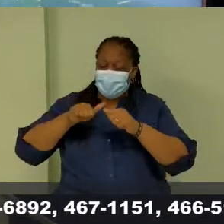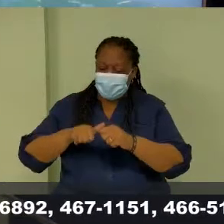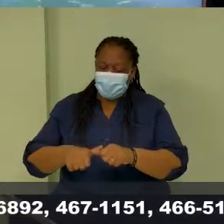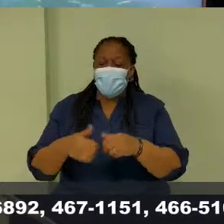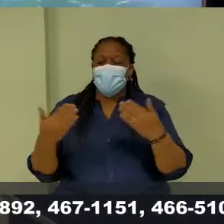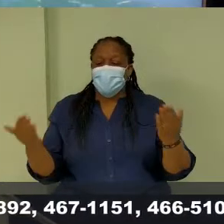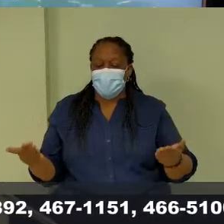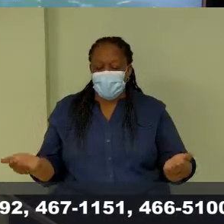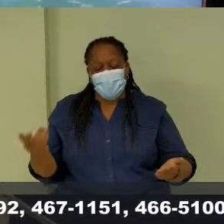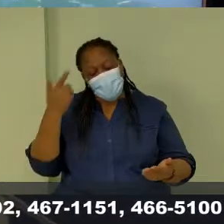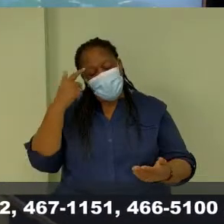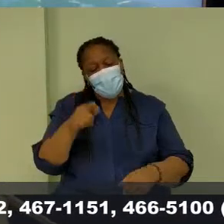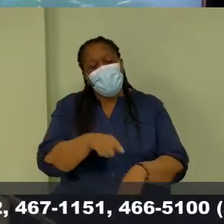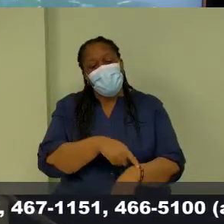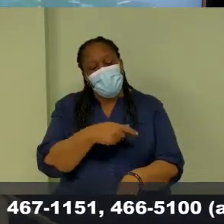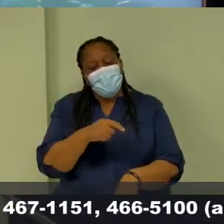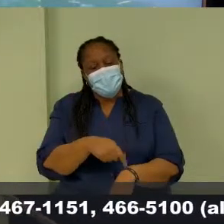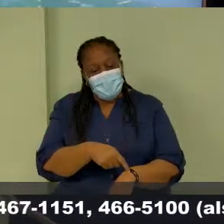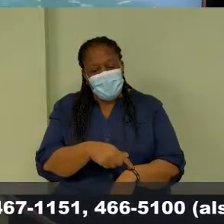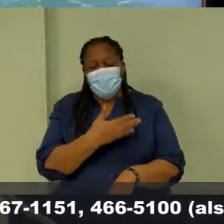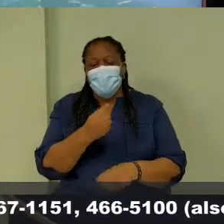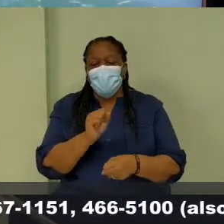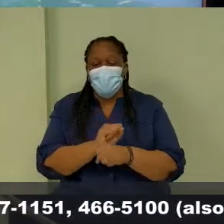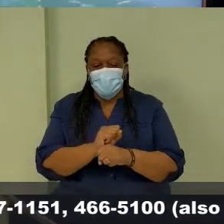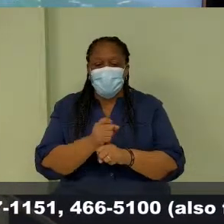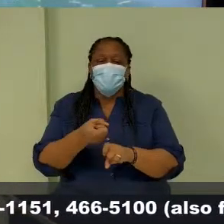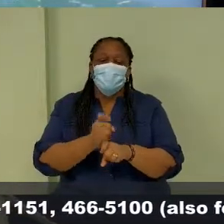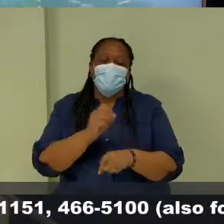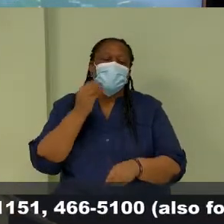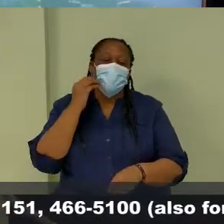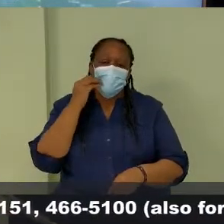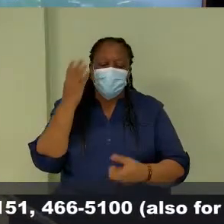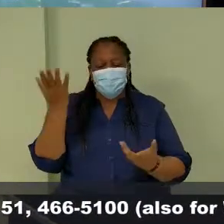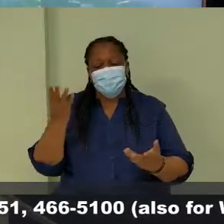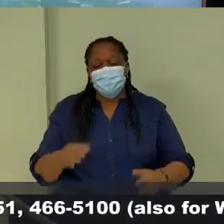who are here for a longer period of time. Thank you.